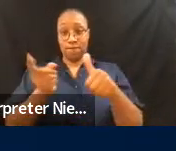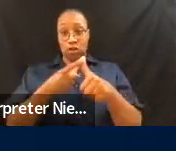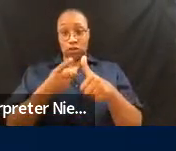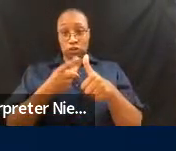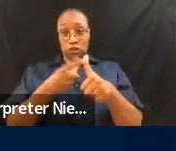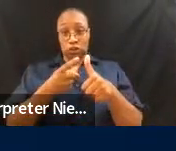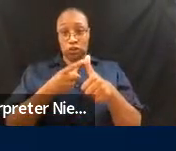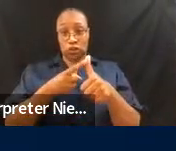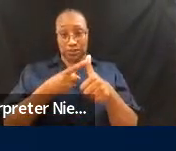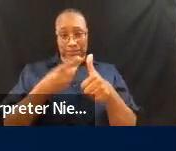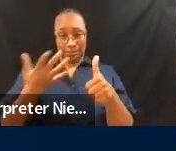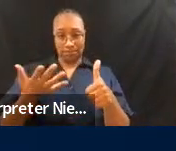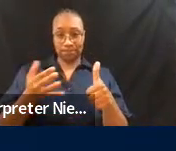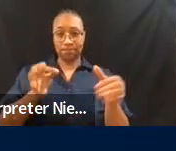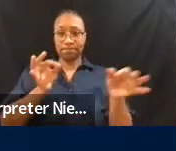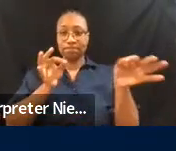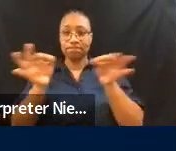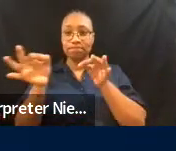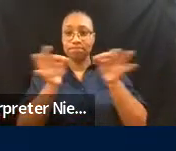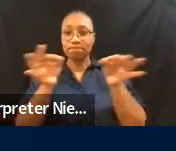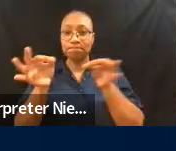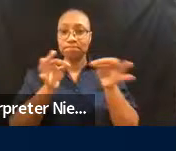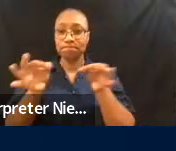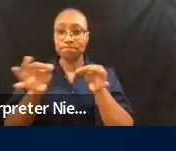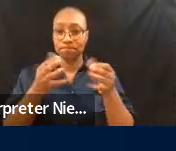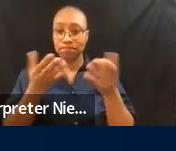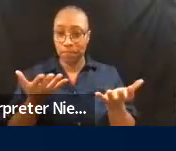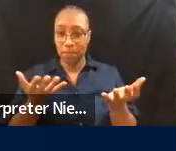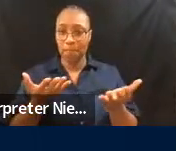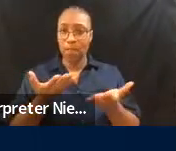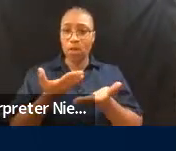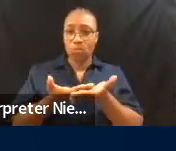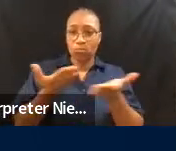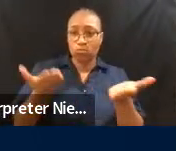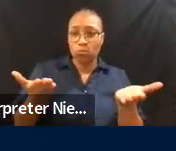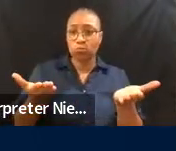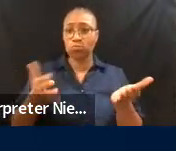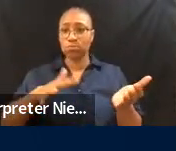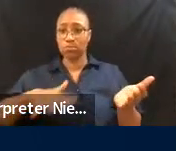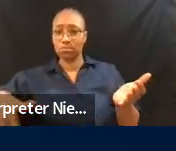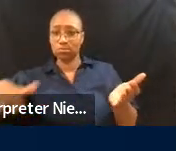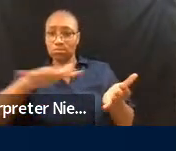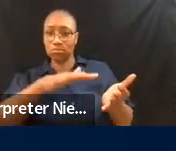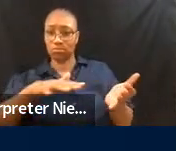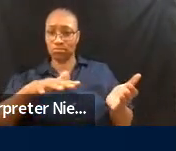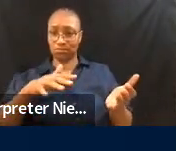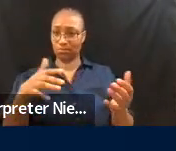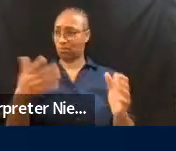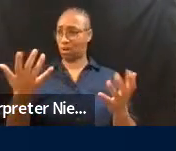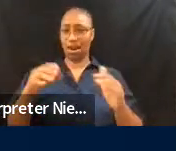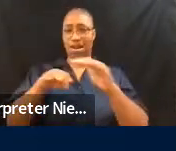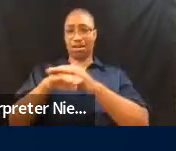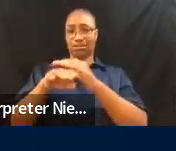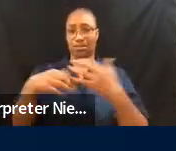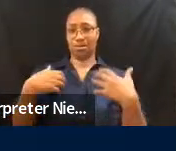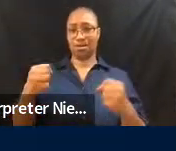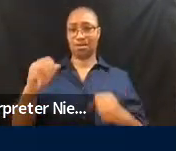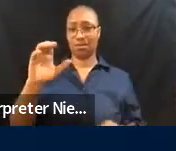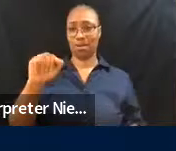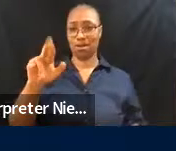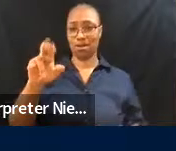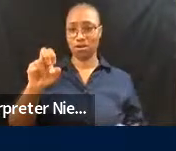and resources for ensuring that access to healthcare. Now, I'm going to start with an overview of our